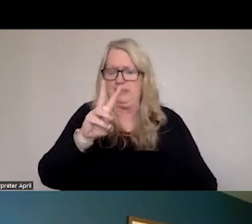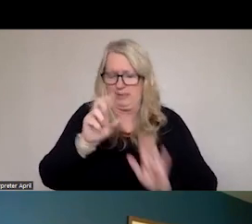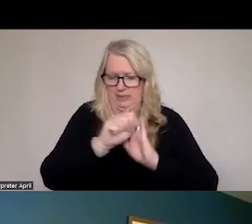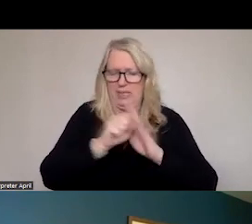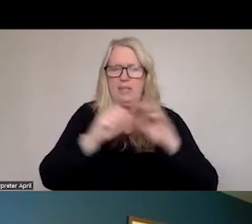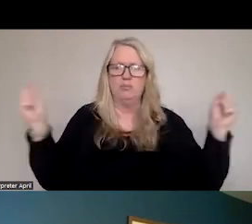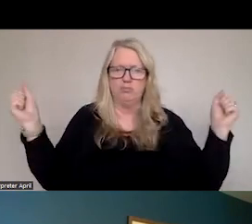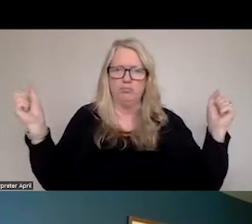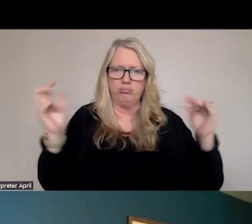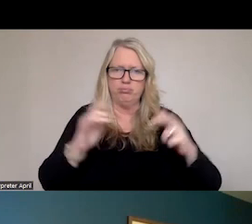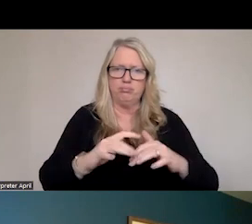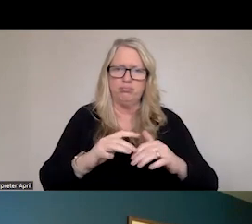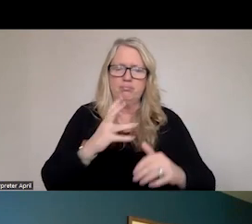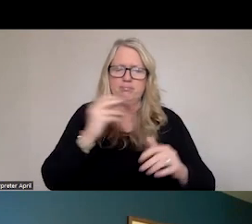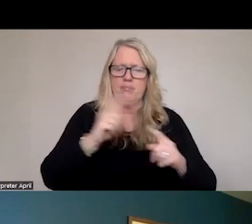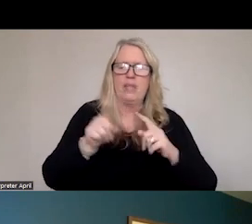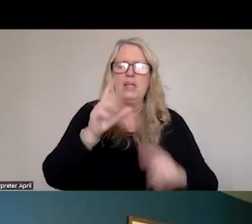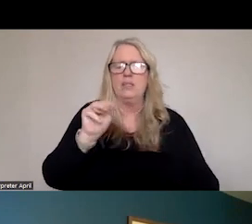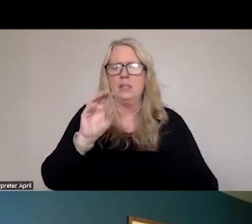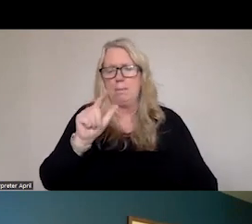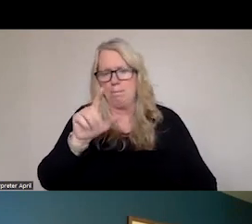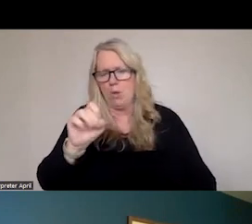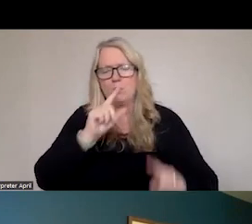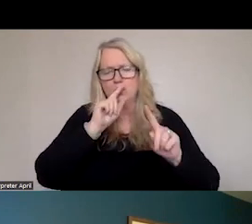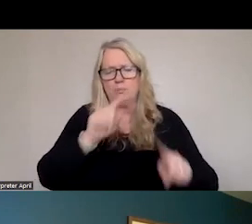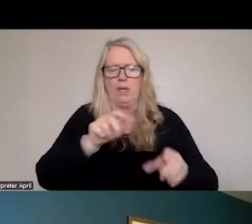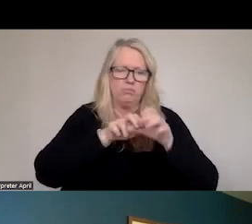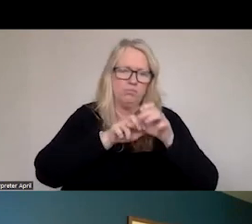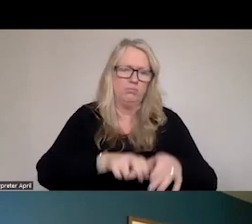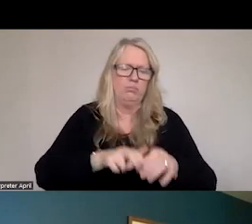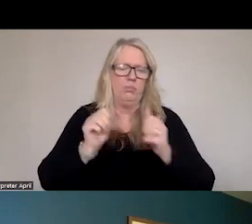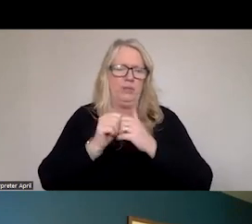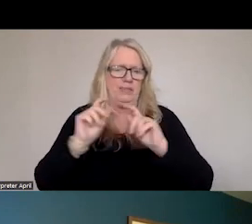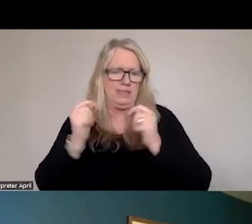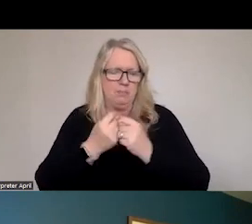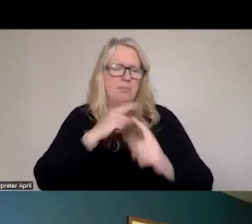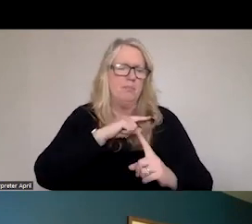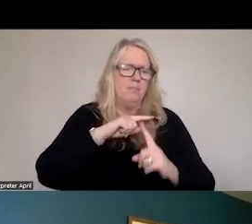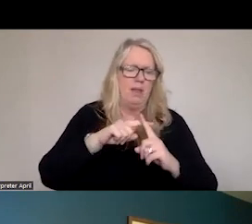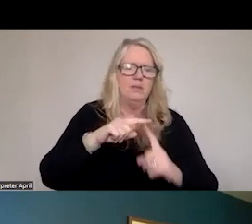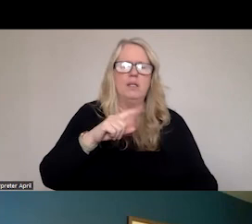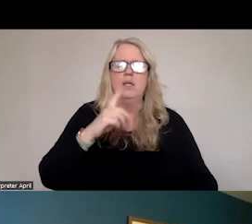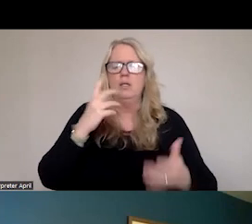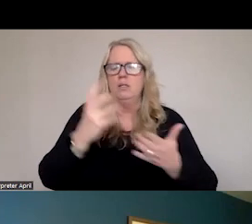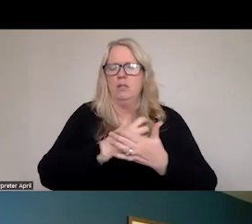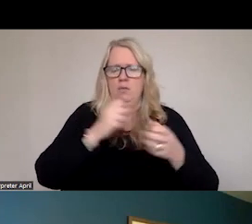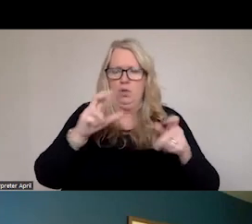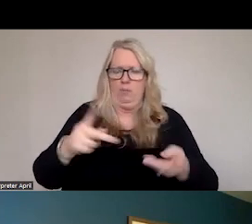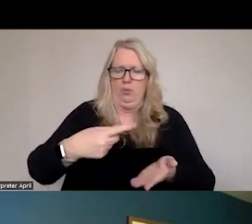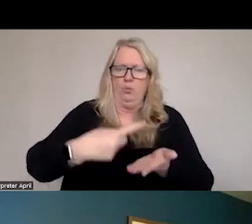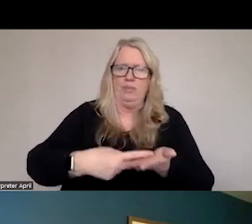did mobile response ride-alongs with teams, as well as an opportunity to discuss